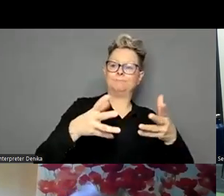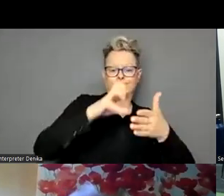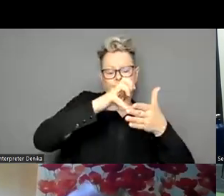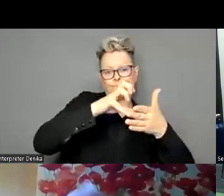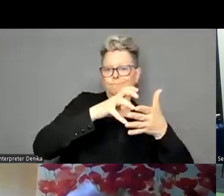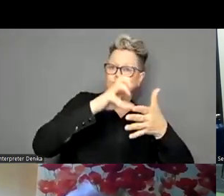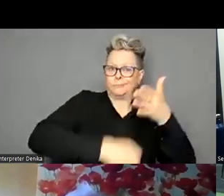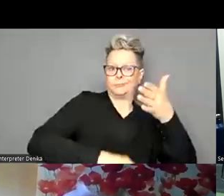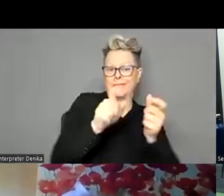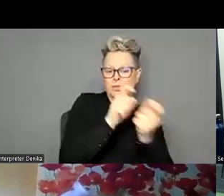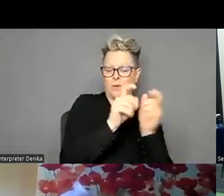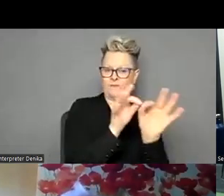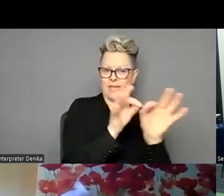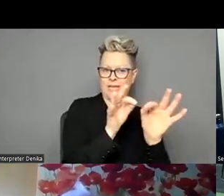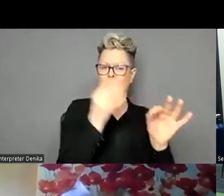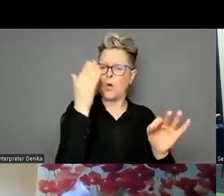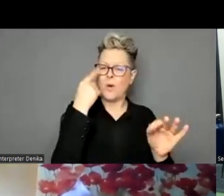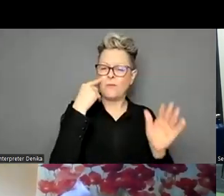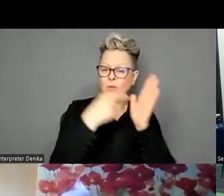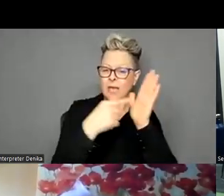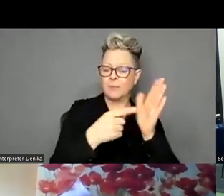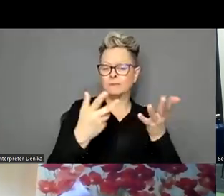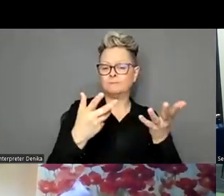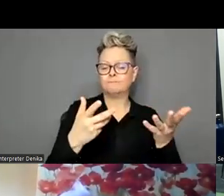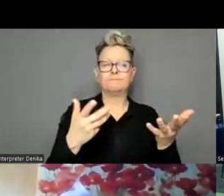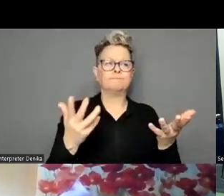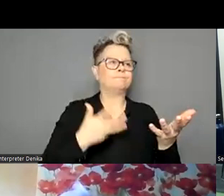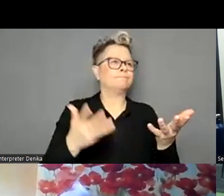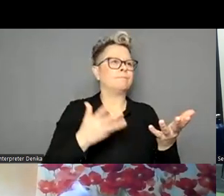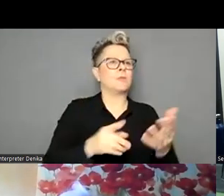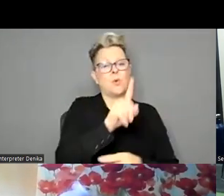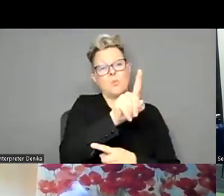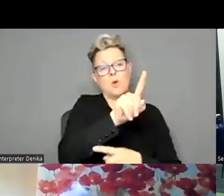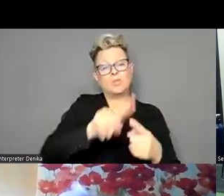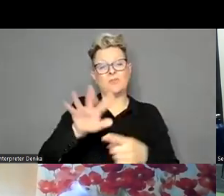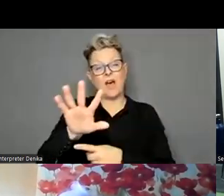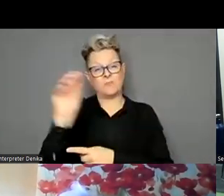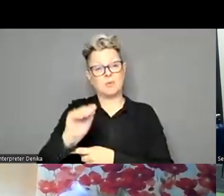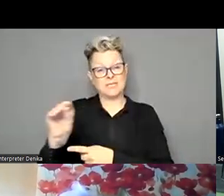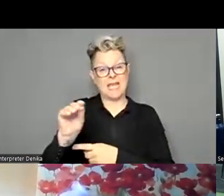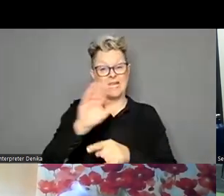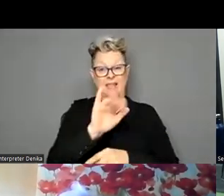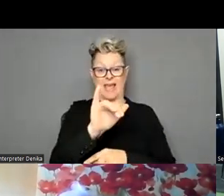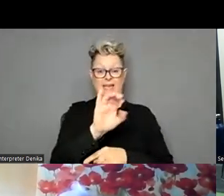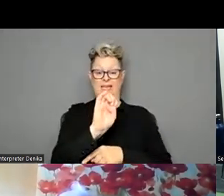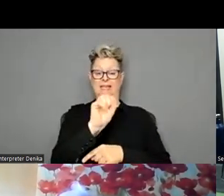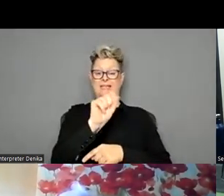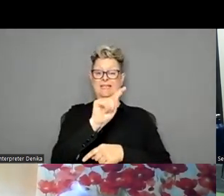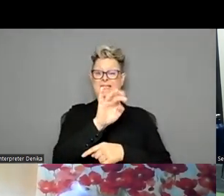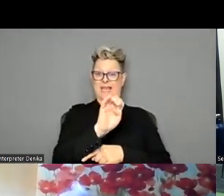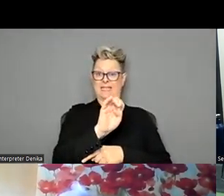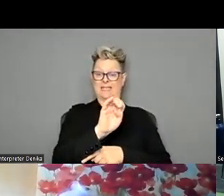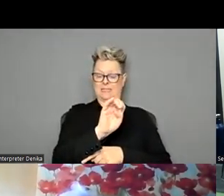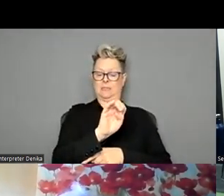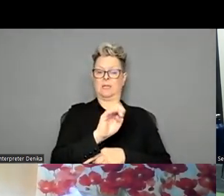It depends on how much it is. I guess it usually ranges from like 1 to 5% of the estate. Sometimes like the court